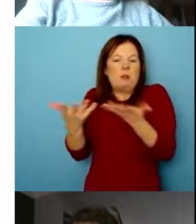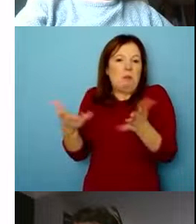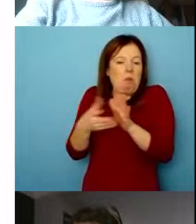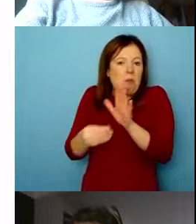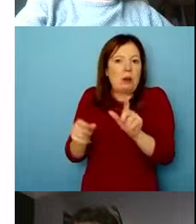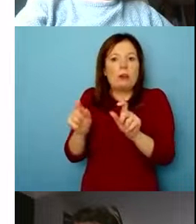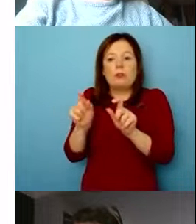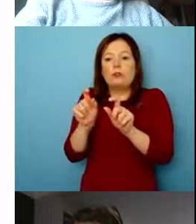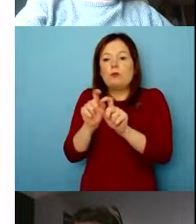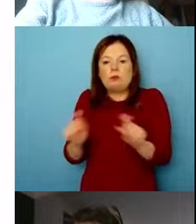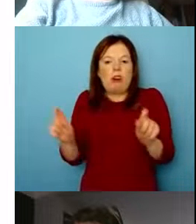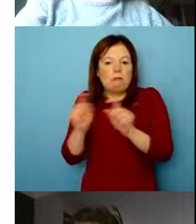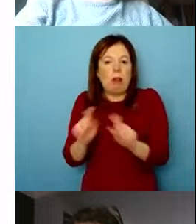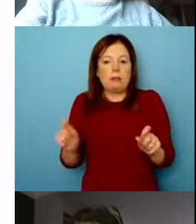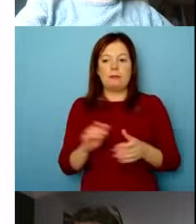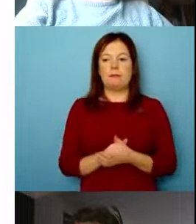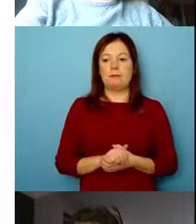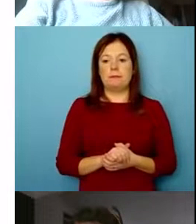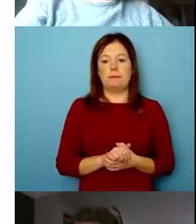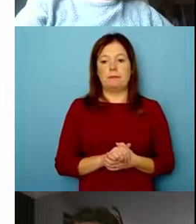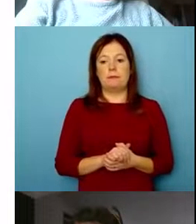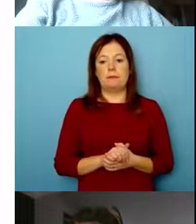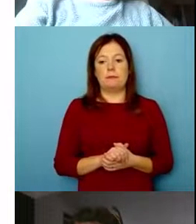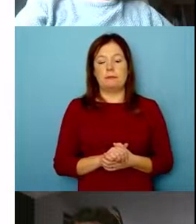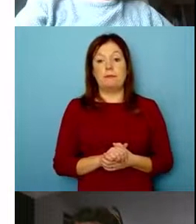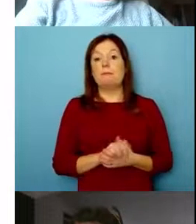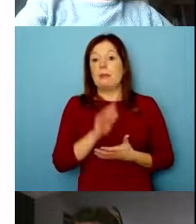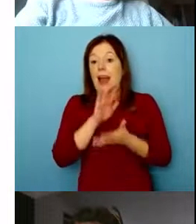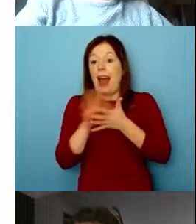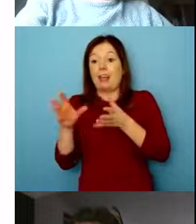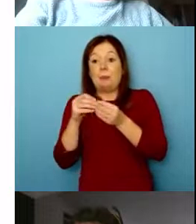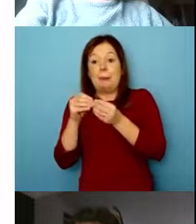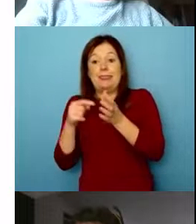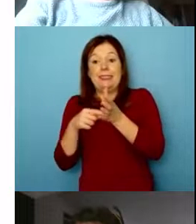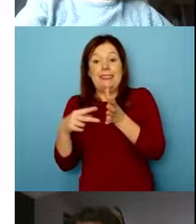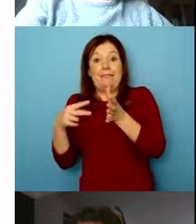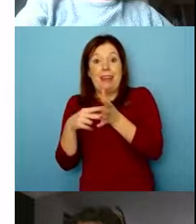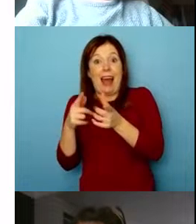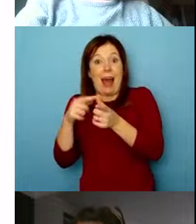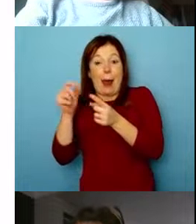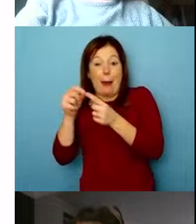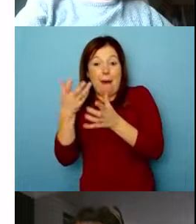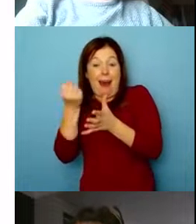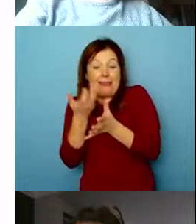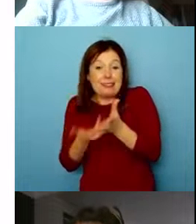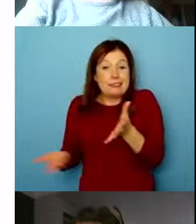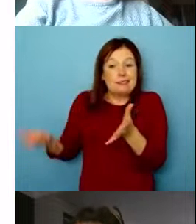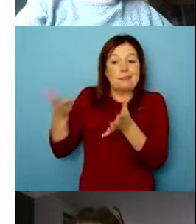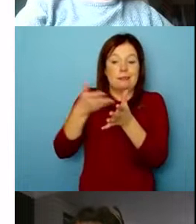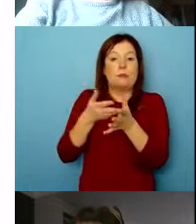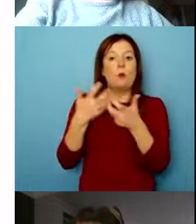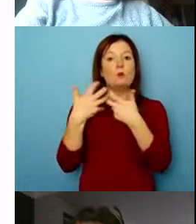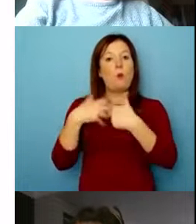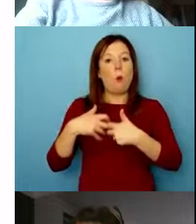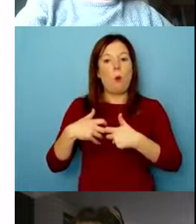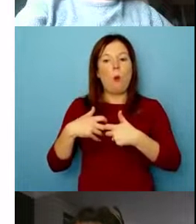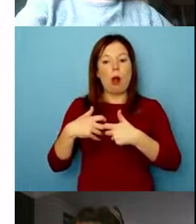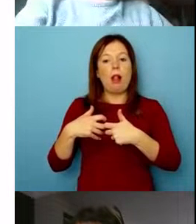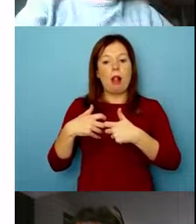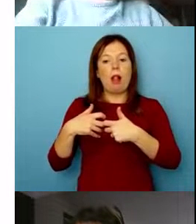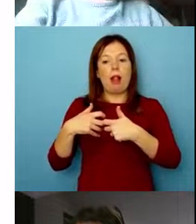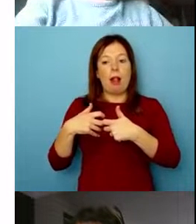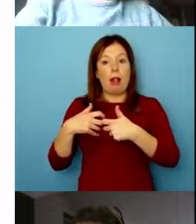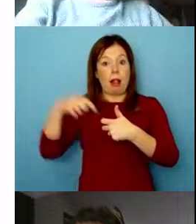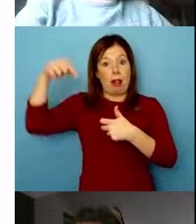subtitles. And there are other features that HBB TV applications can make using the rich set